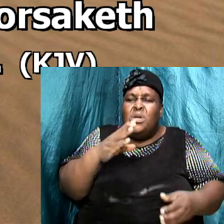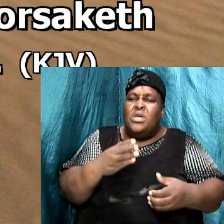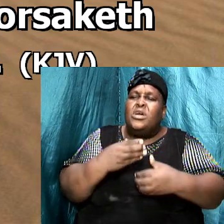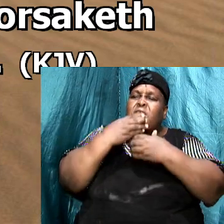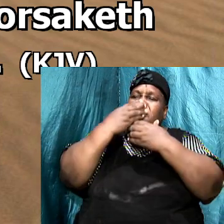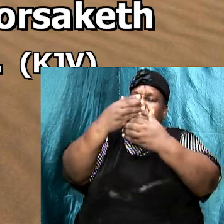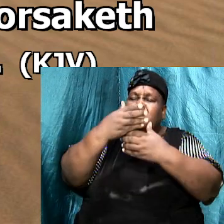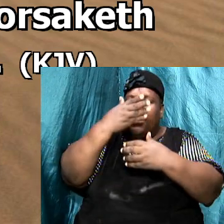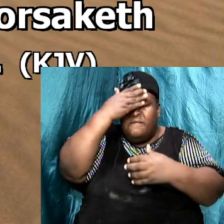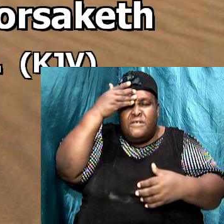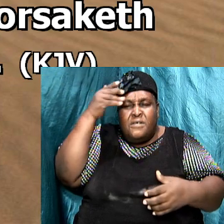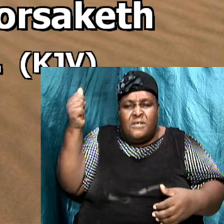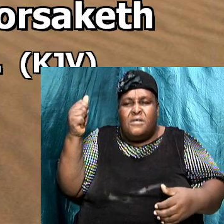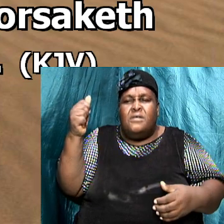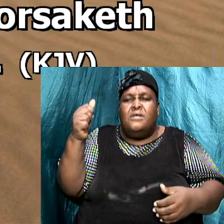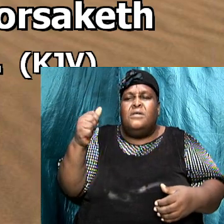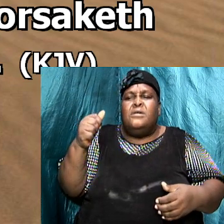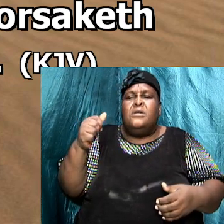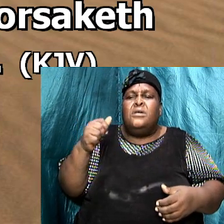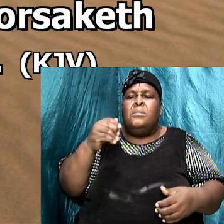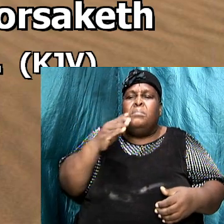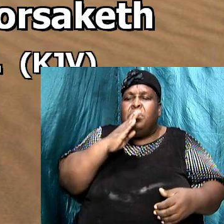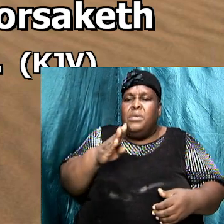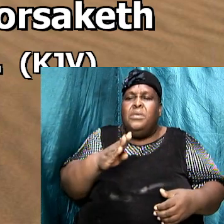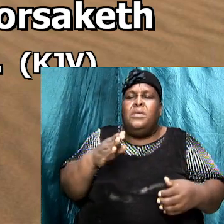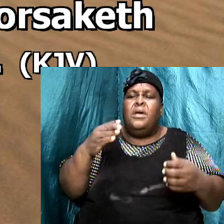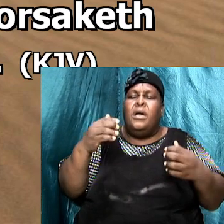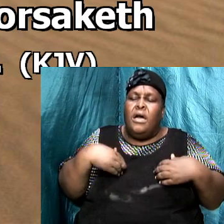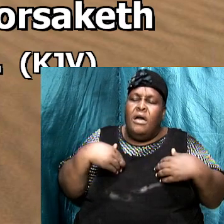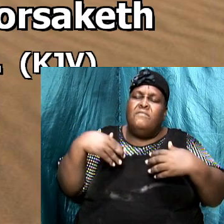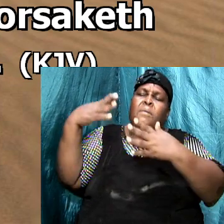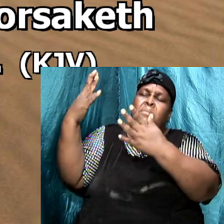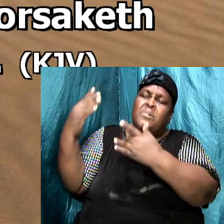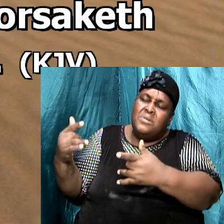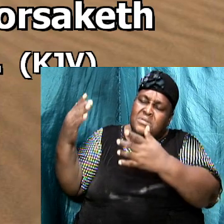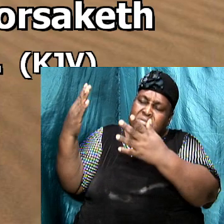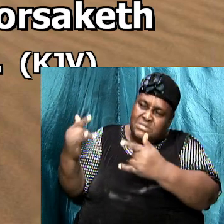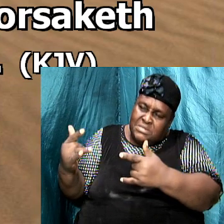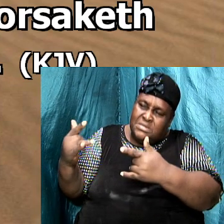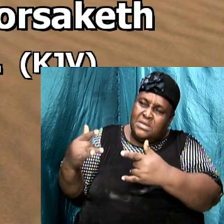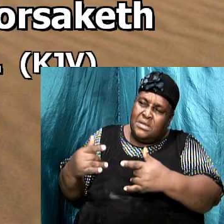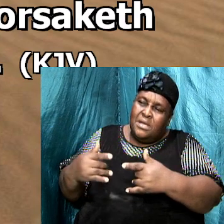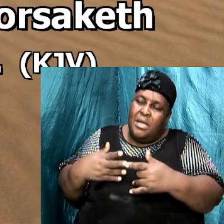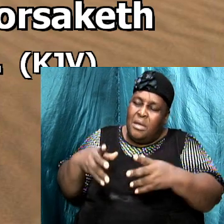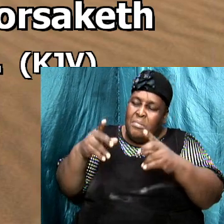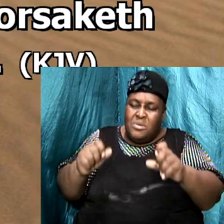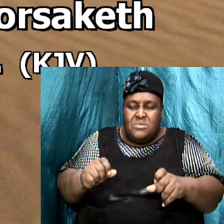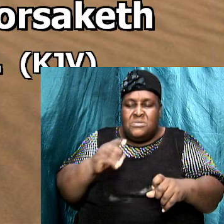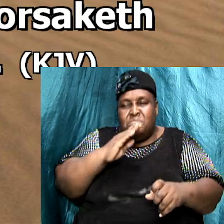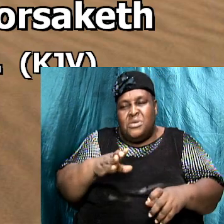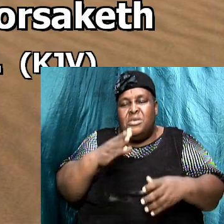forsaketh. So there must be a confession and there must be a forsaking.